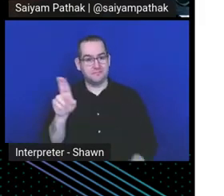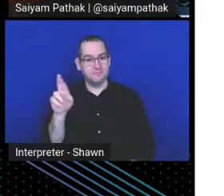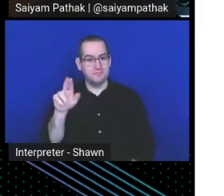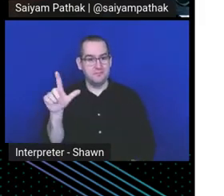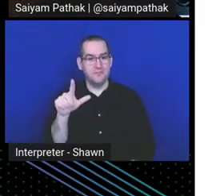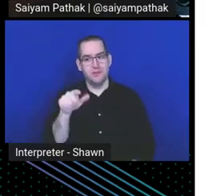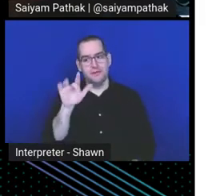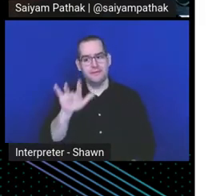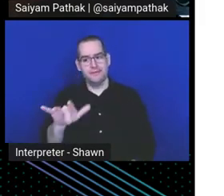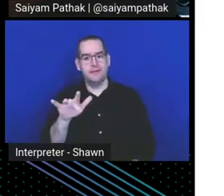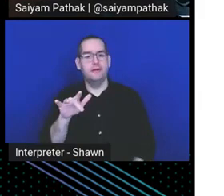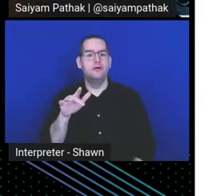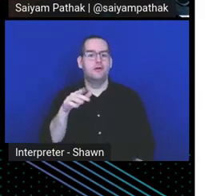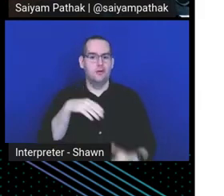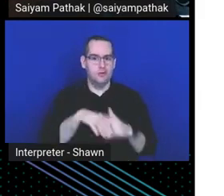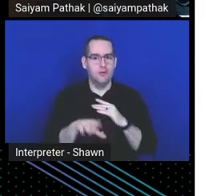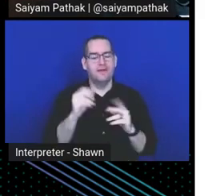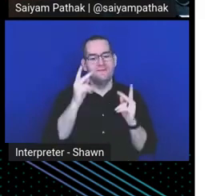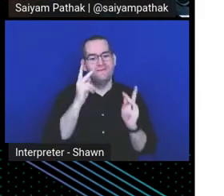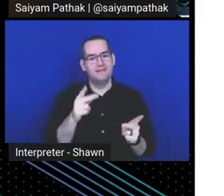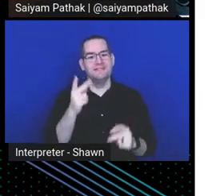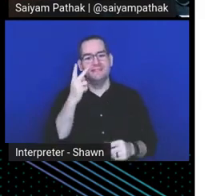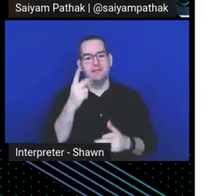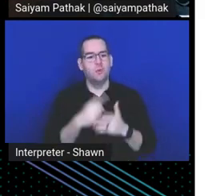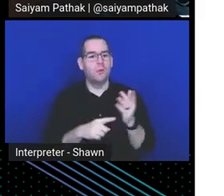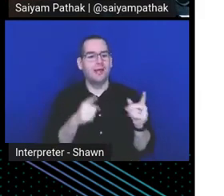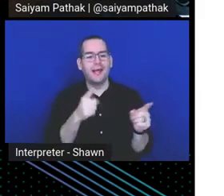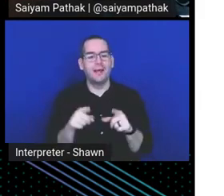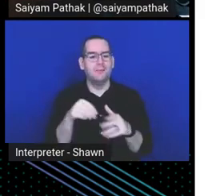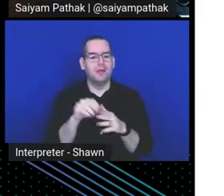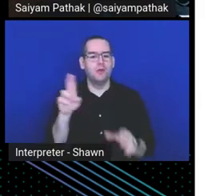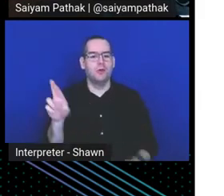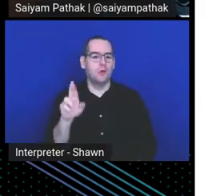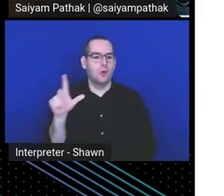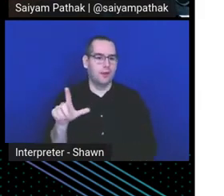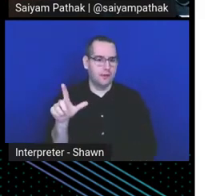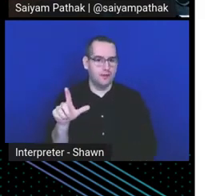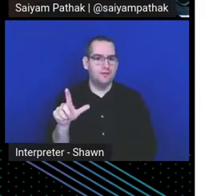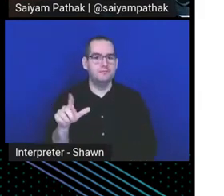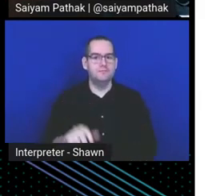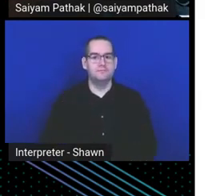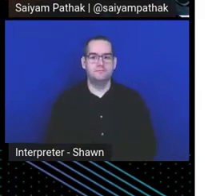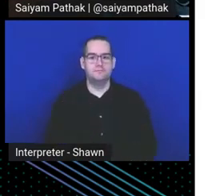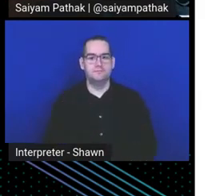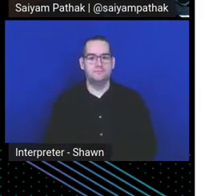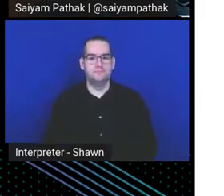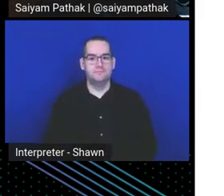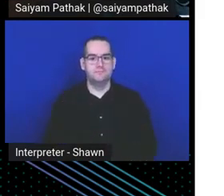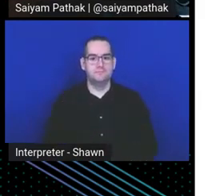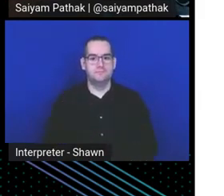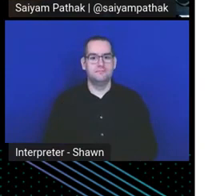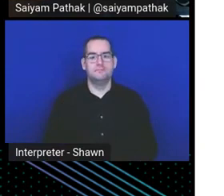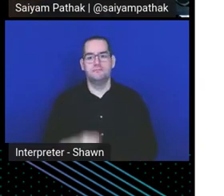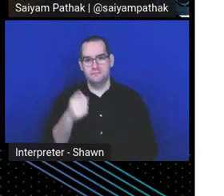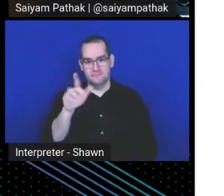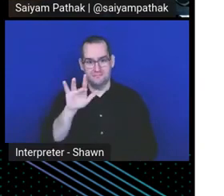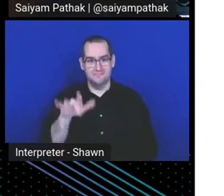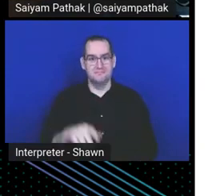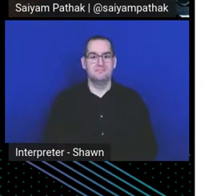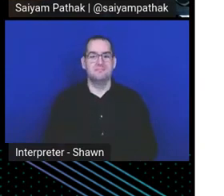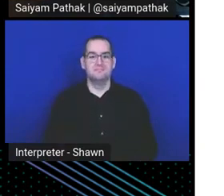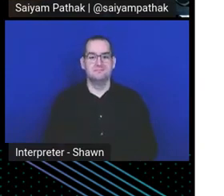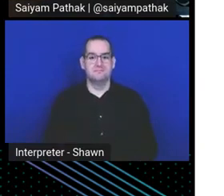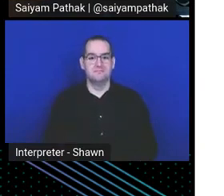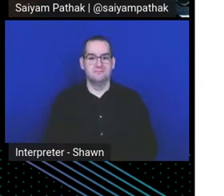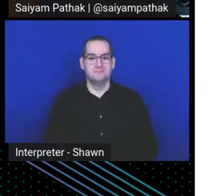can click, and you can go and you can visit and see what is happening in the URL. So that's what I clicked. This is what HashiCorp Waypoint deployed